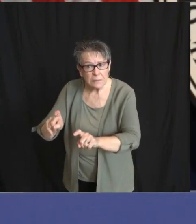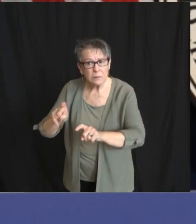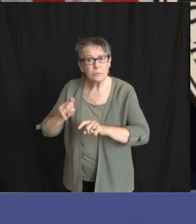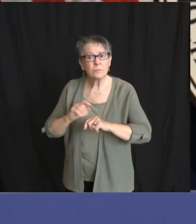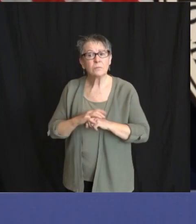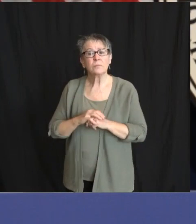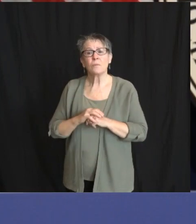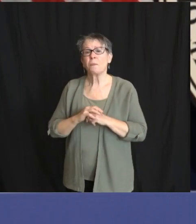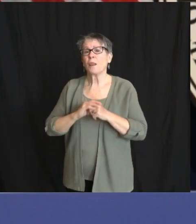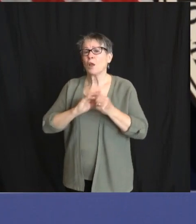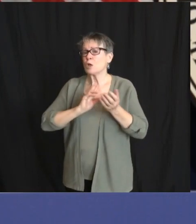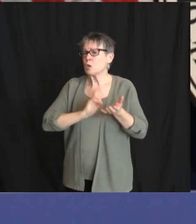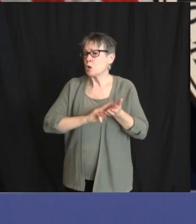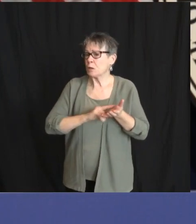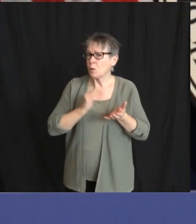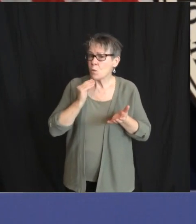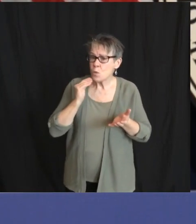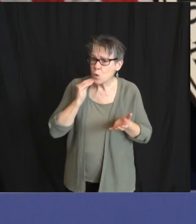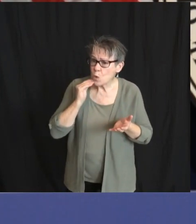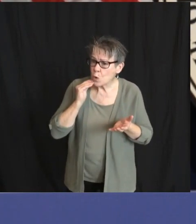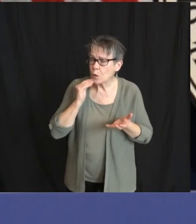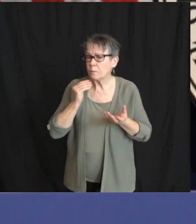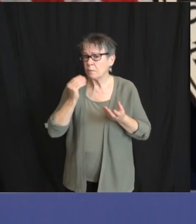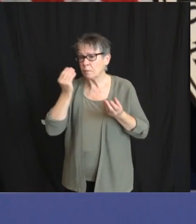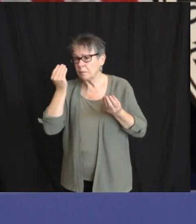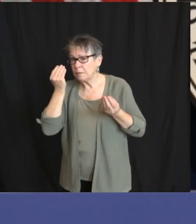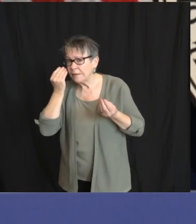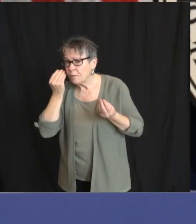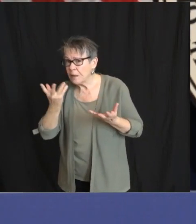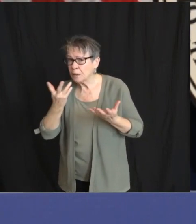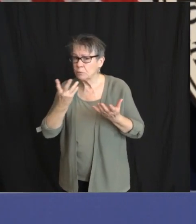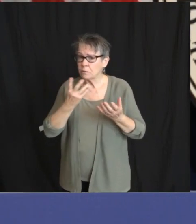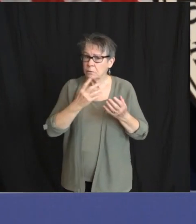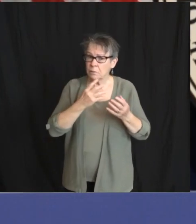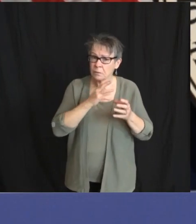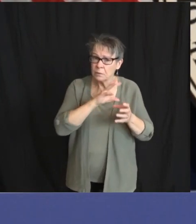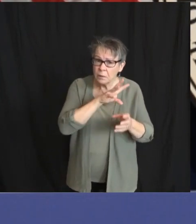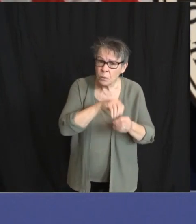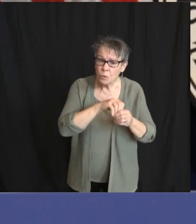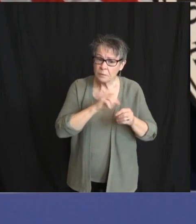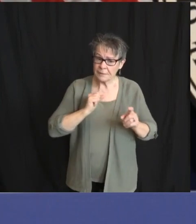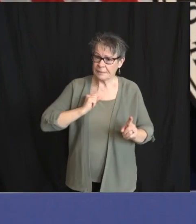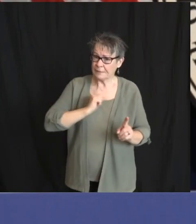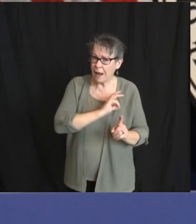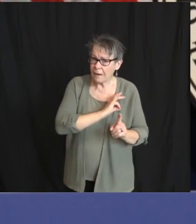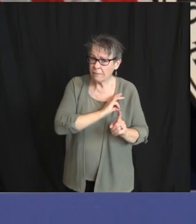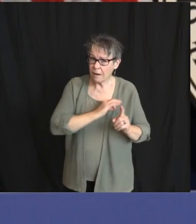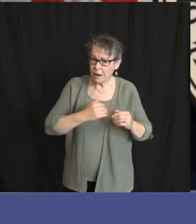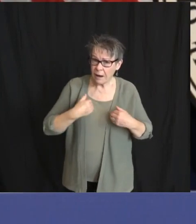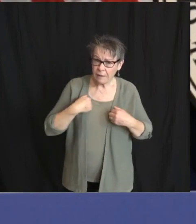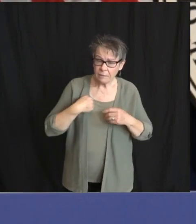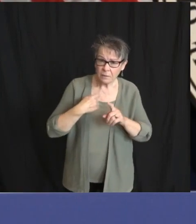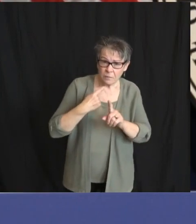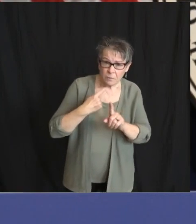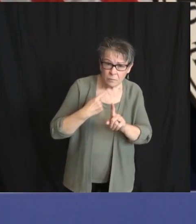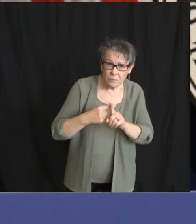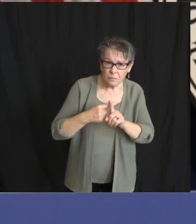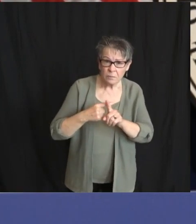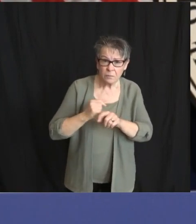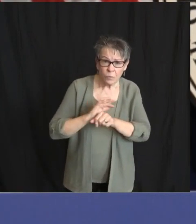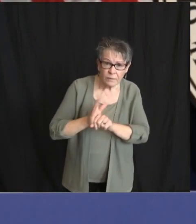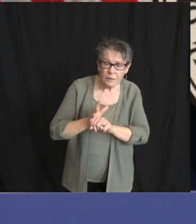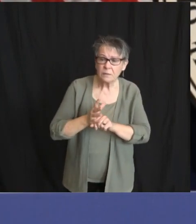residents? Governor, do you have any comments on the open letter from a group of education groups, including the NJEA, asking you to keep